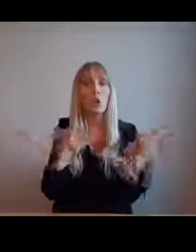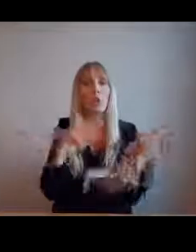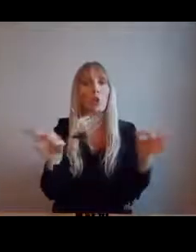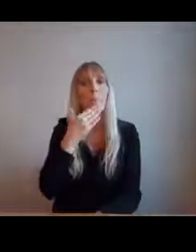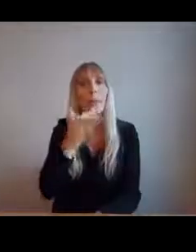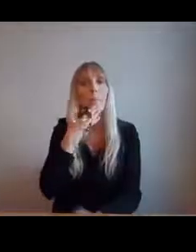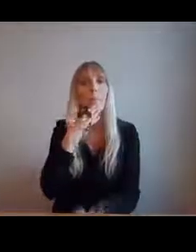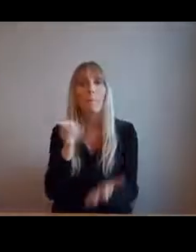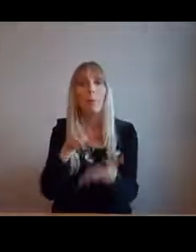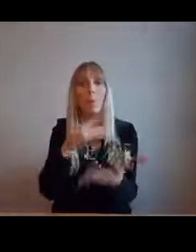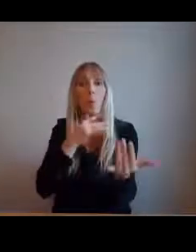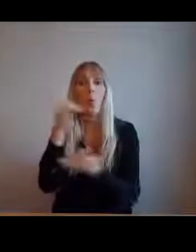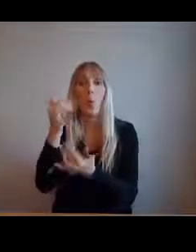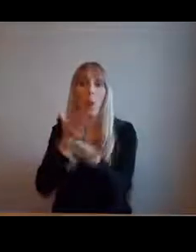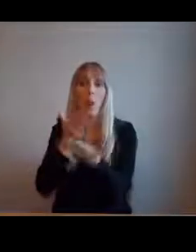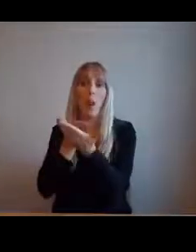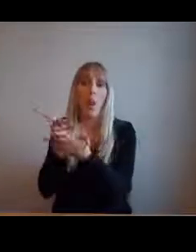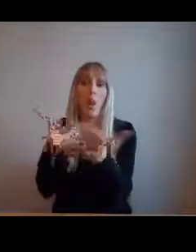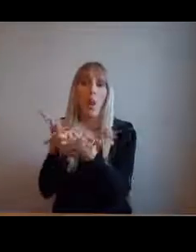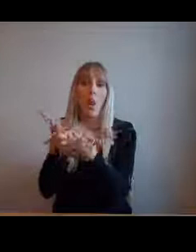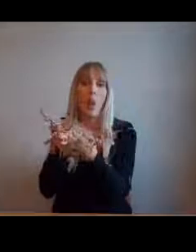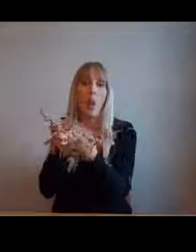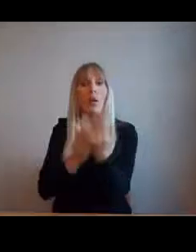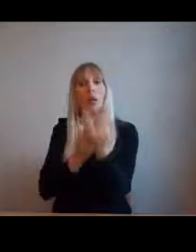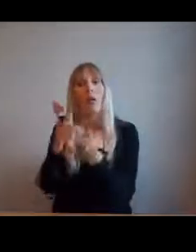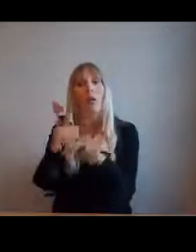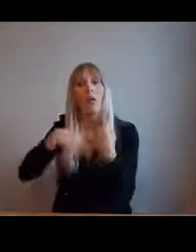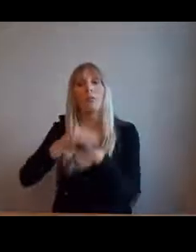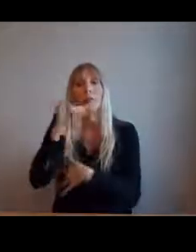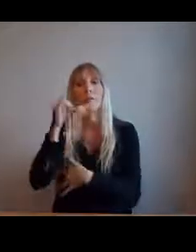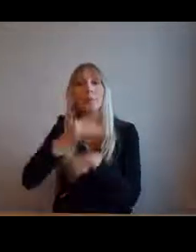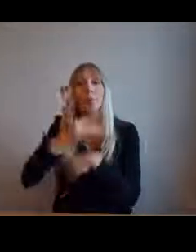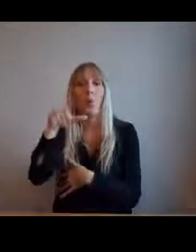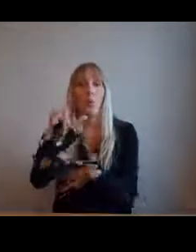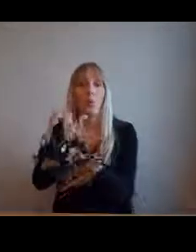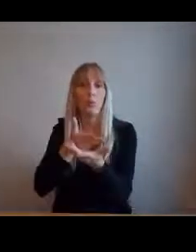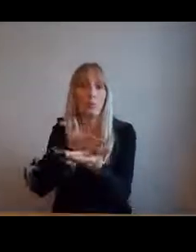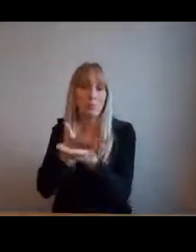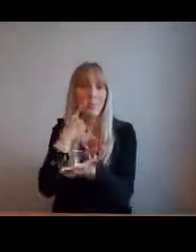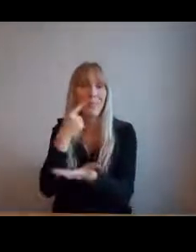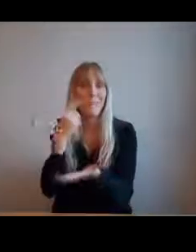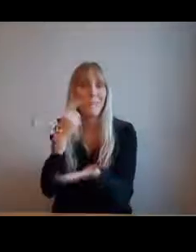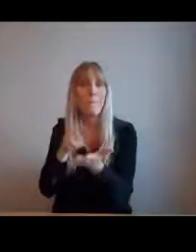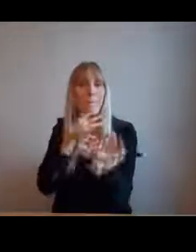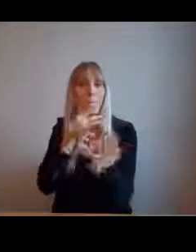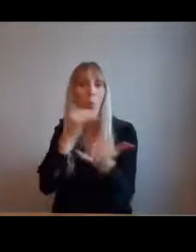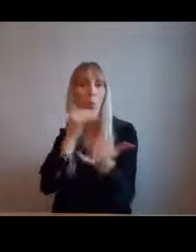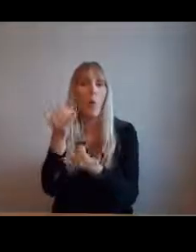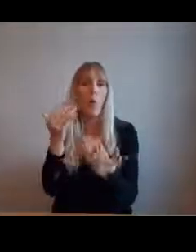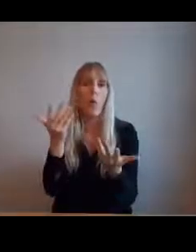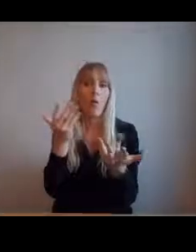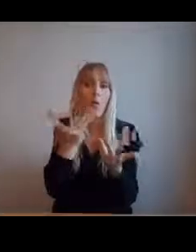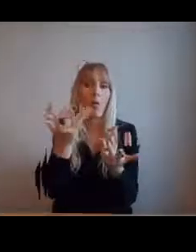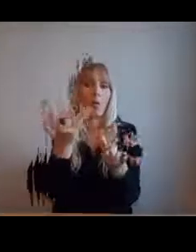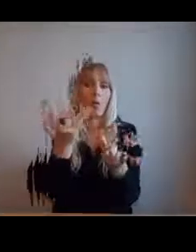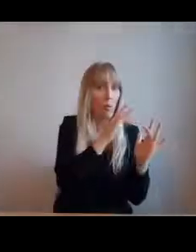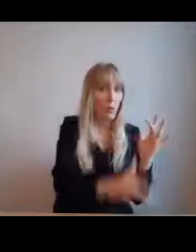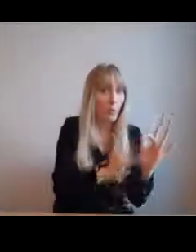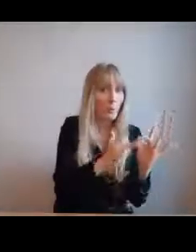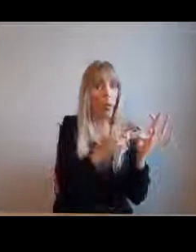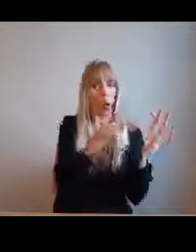book a callback session using our telephone surgery service. And callbacks can be booked on our website, or you can call us